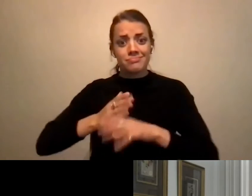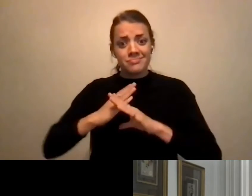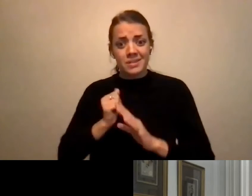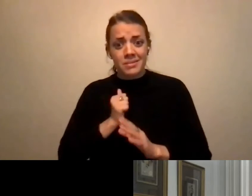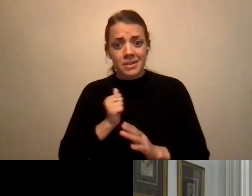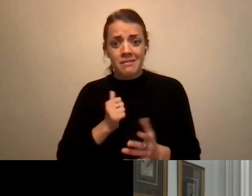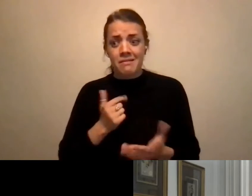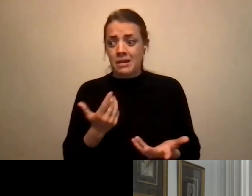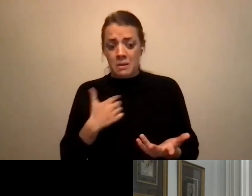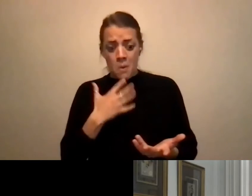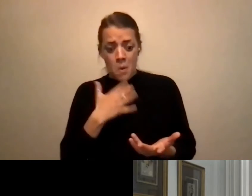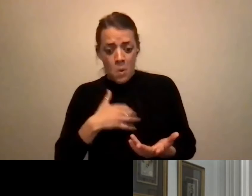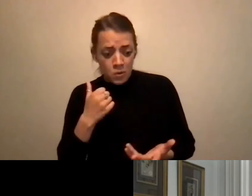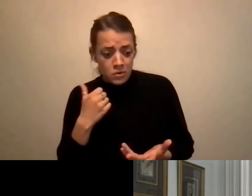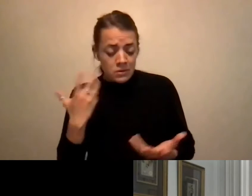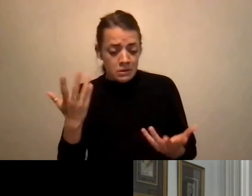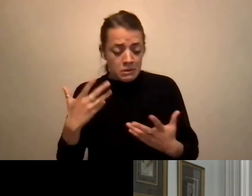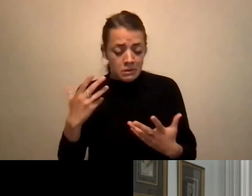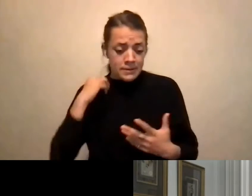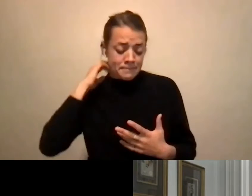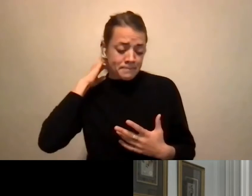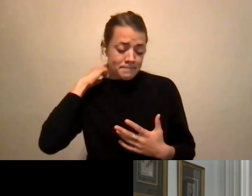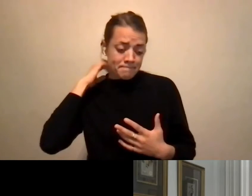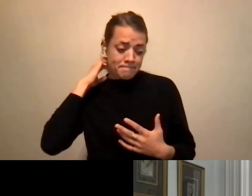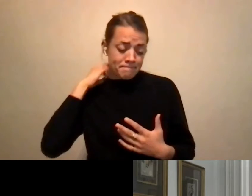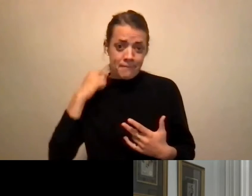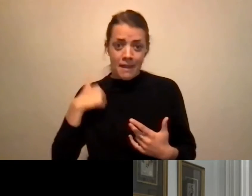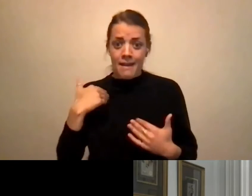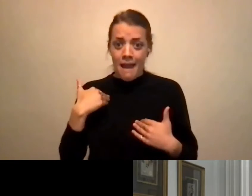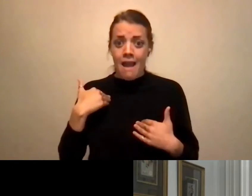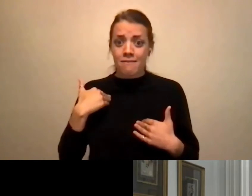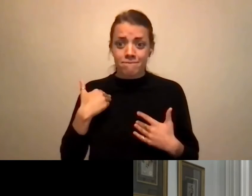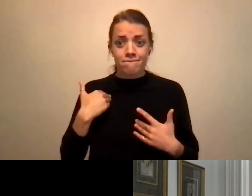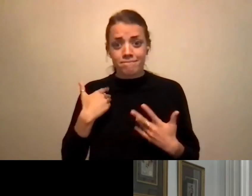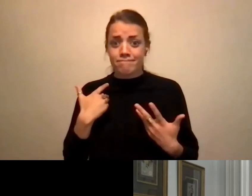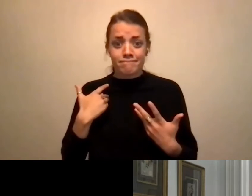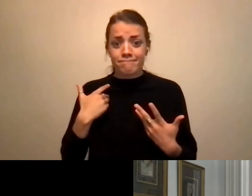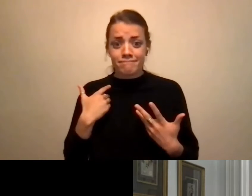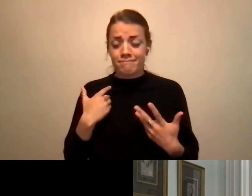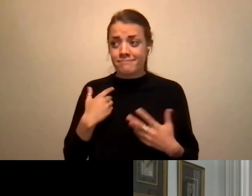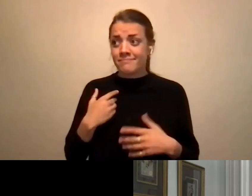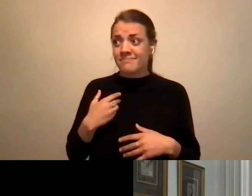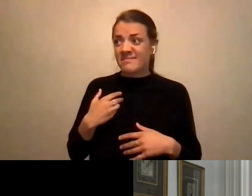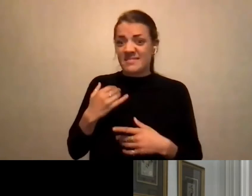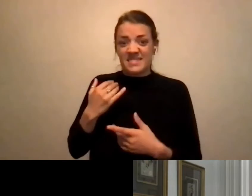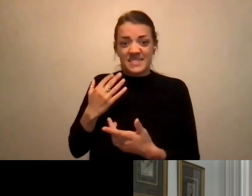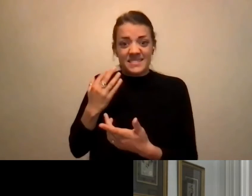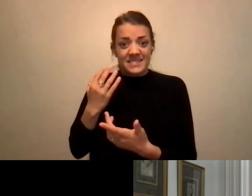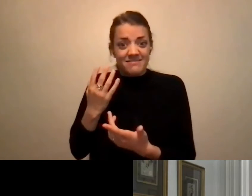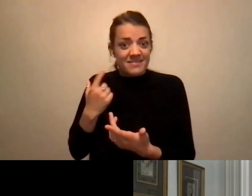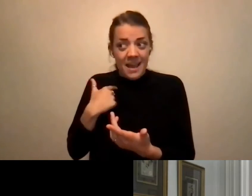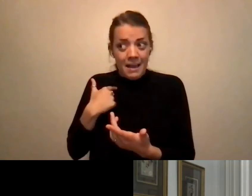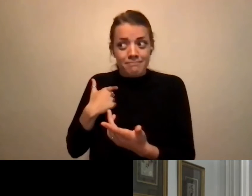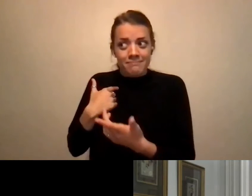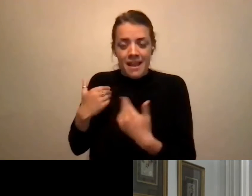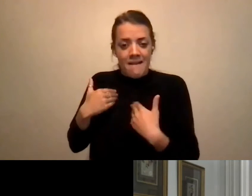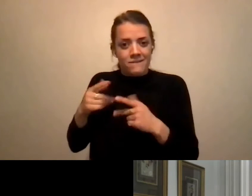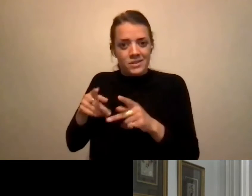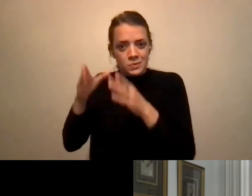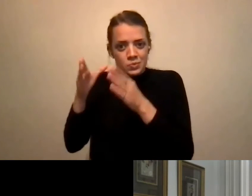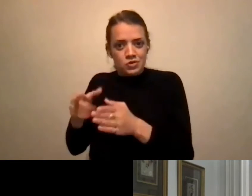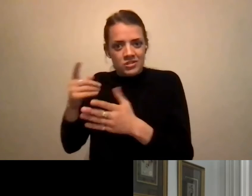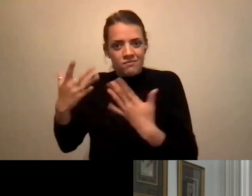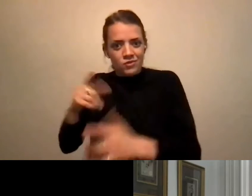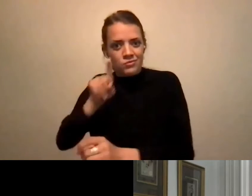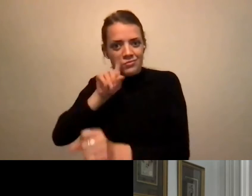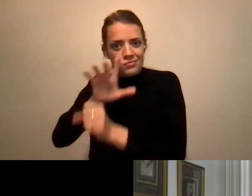older. I really, you know, having these kind of conditions be a part of my environment is not really good for me. And so what can I